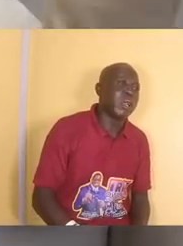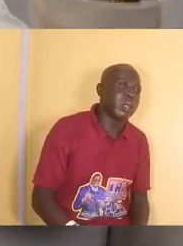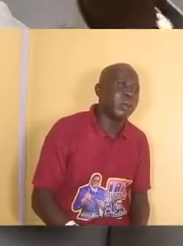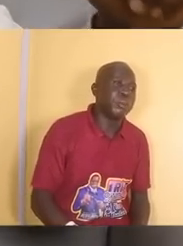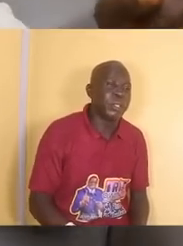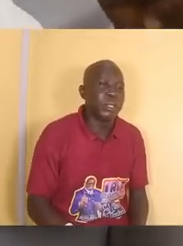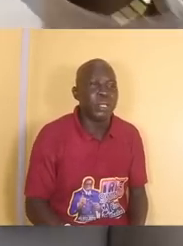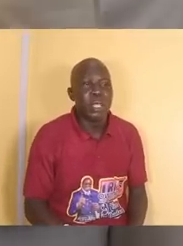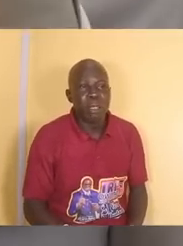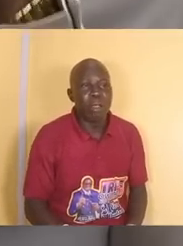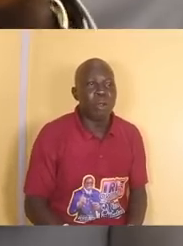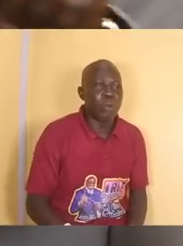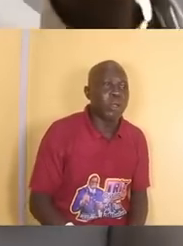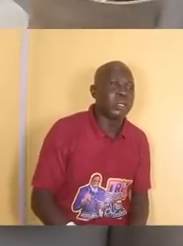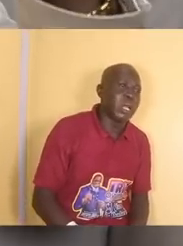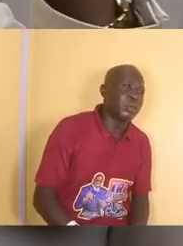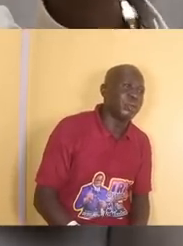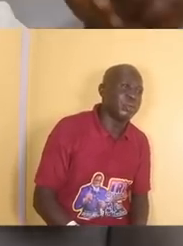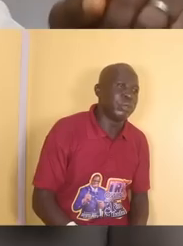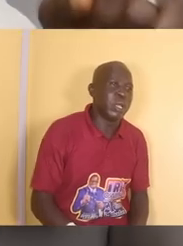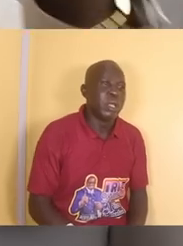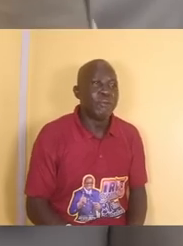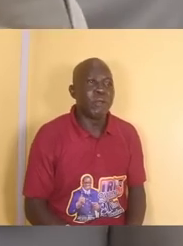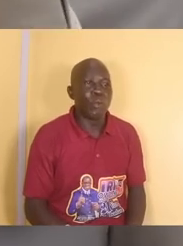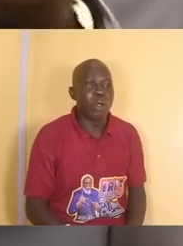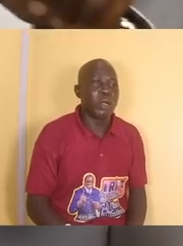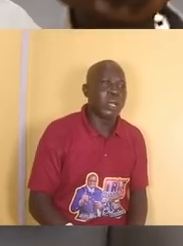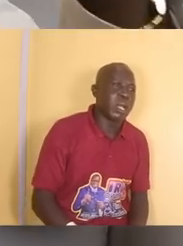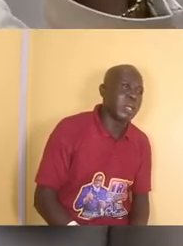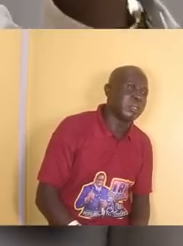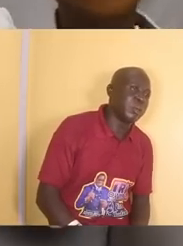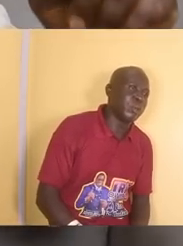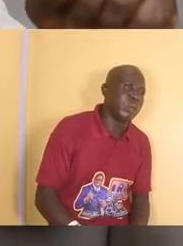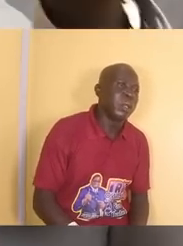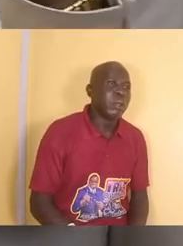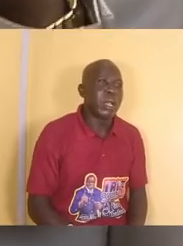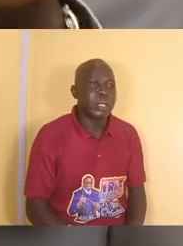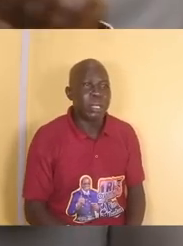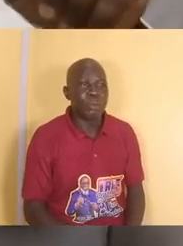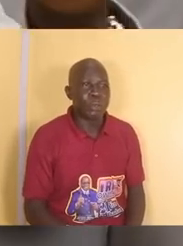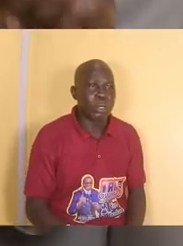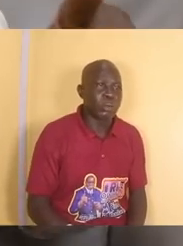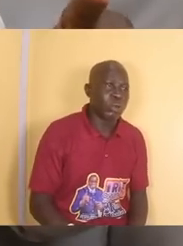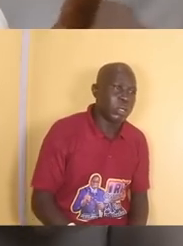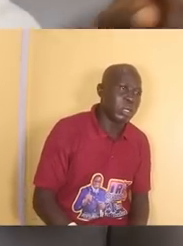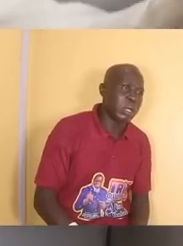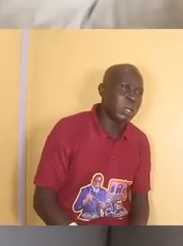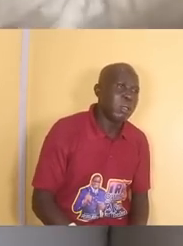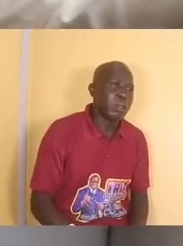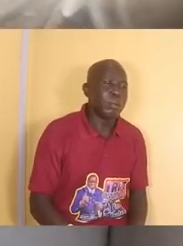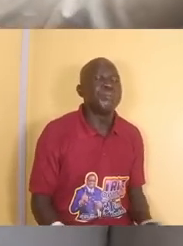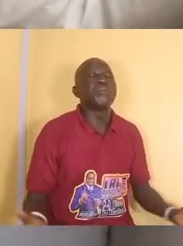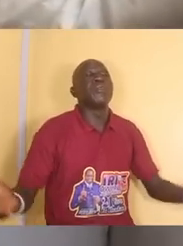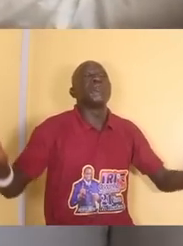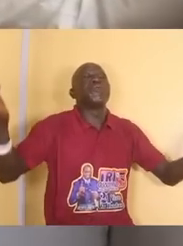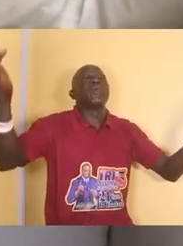Fọwọ́ rẹ̀ kan mí, fọwọ́ ìyanu rẹ̀, fọwọ́ rẹ̀ kan mí ogun ayé mi sẹ́wọ̀ bàbá.